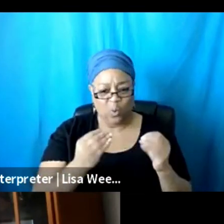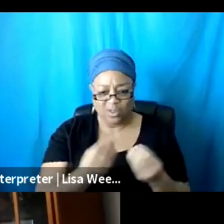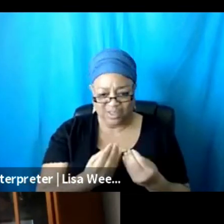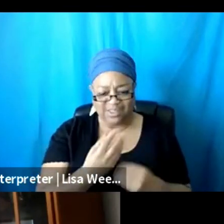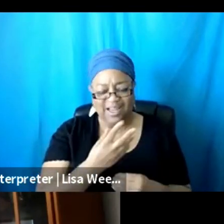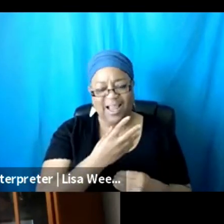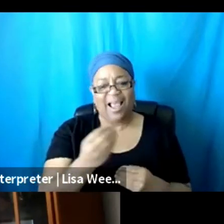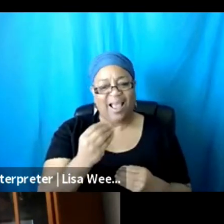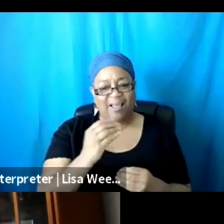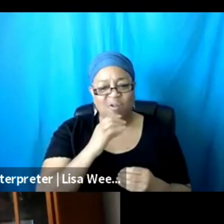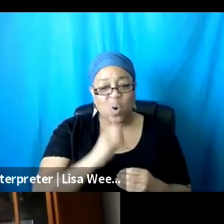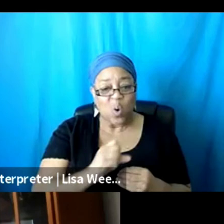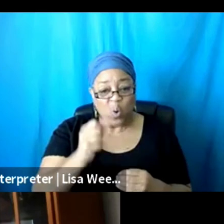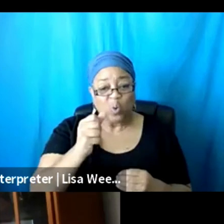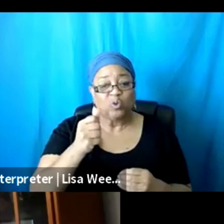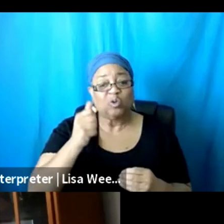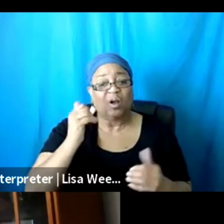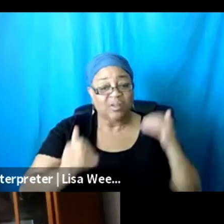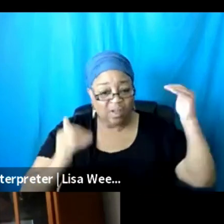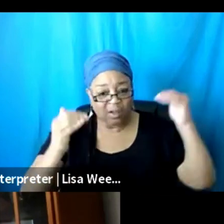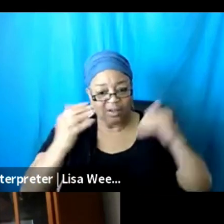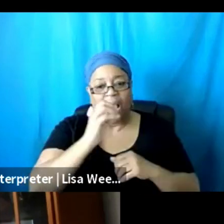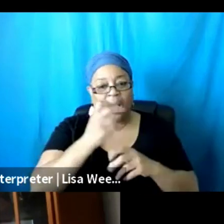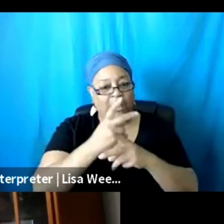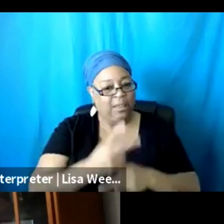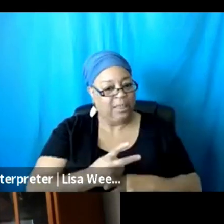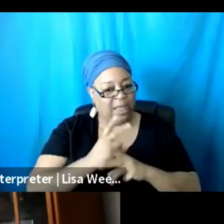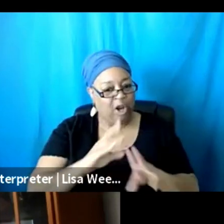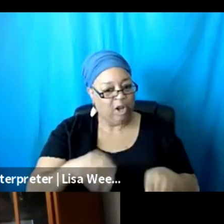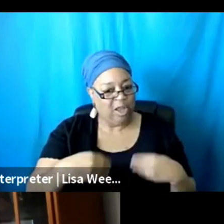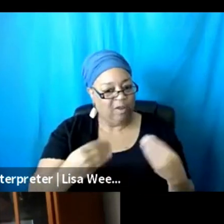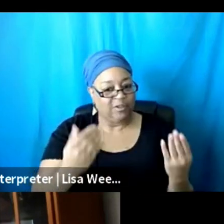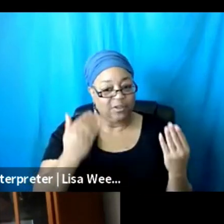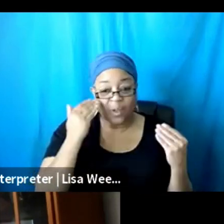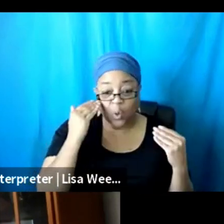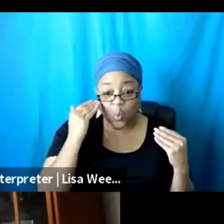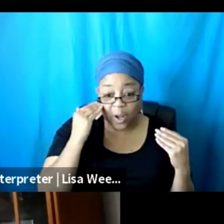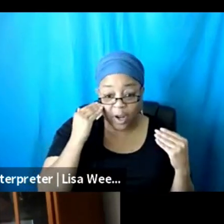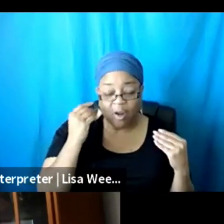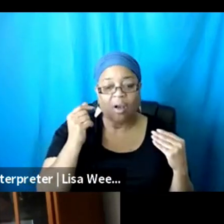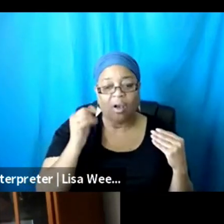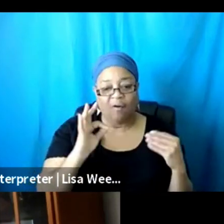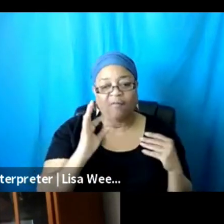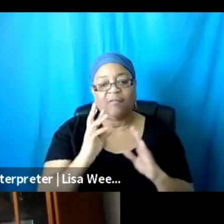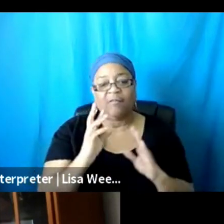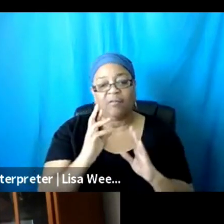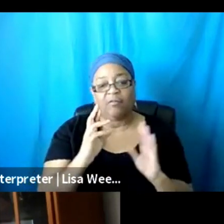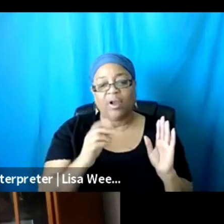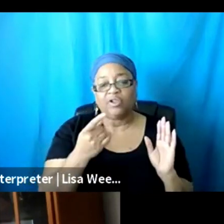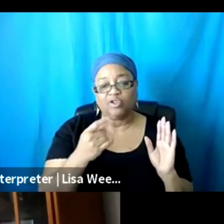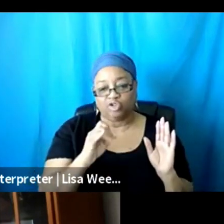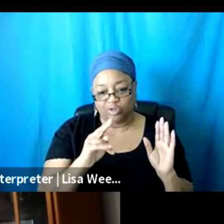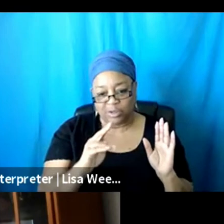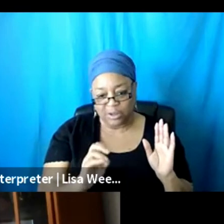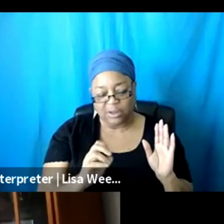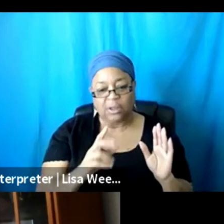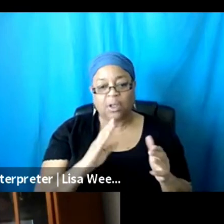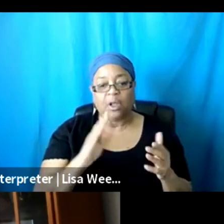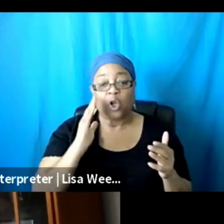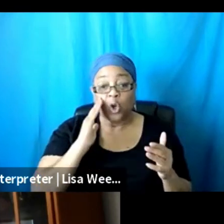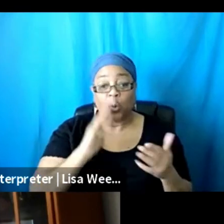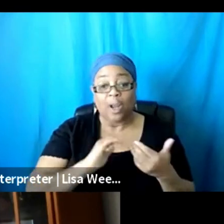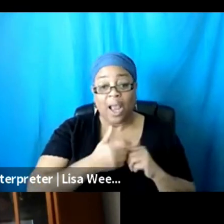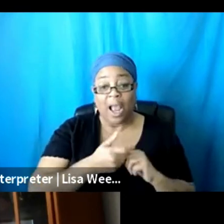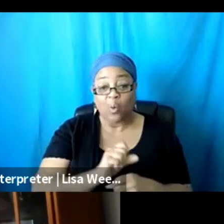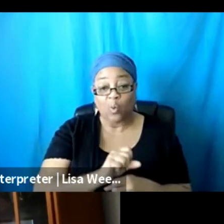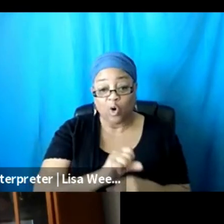the older adults and their caregivers being aware of the registry, knowing how it's going to work, and then